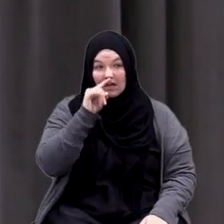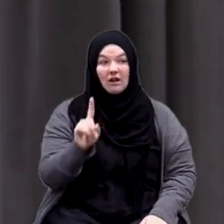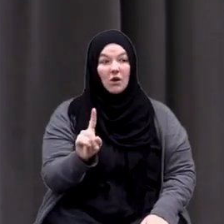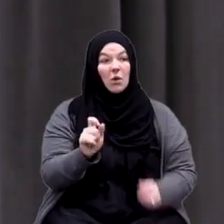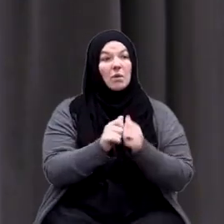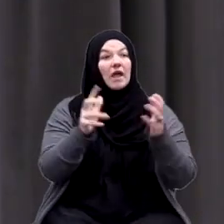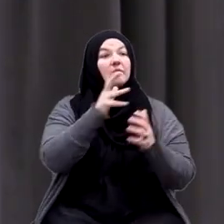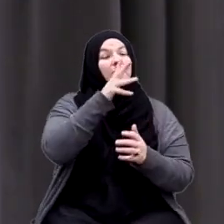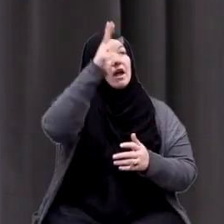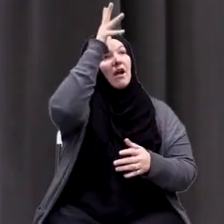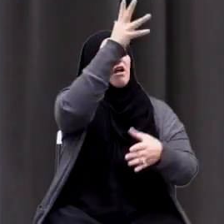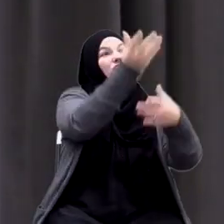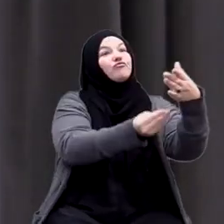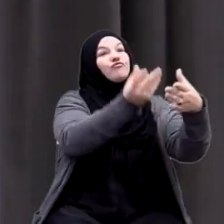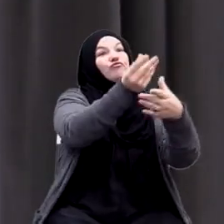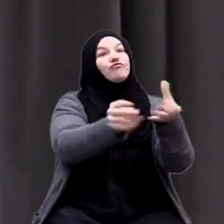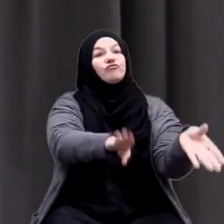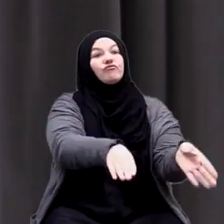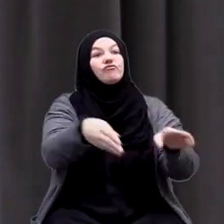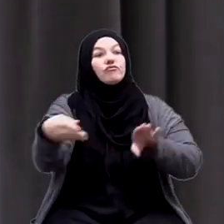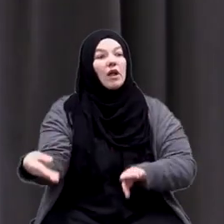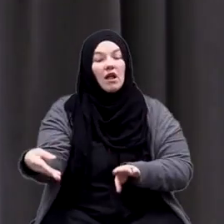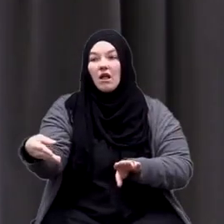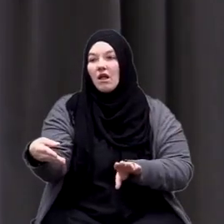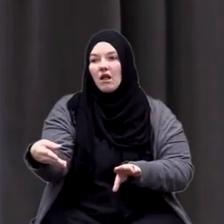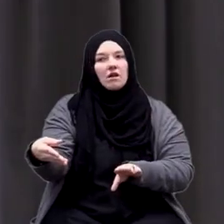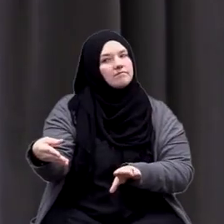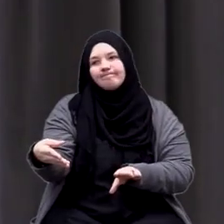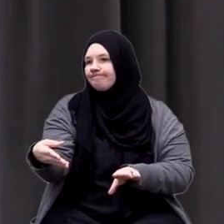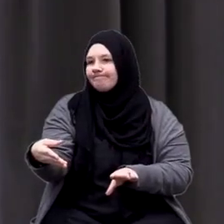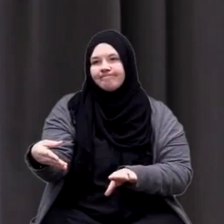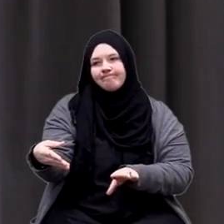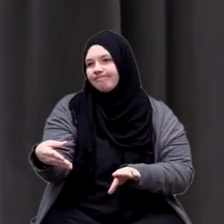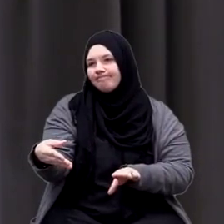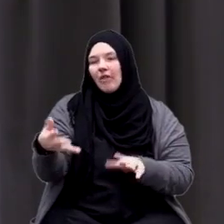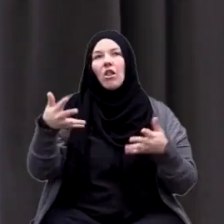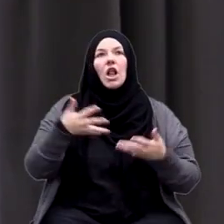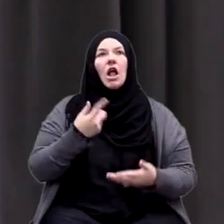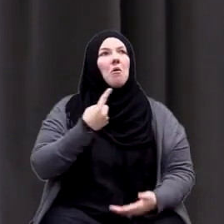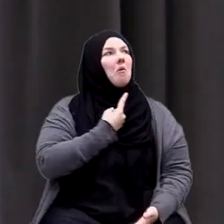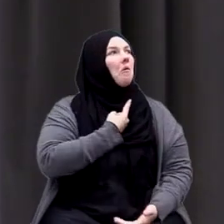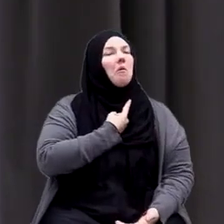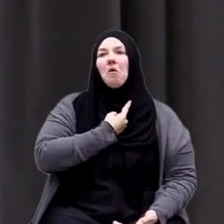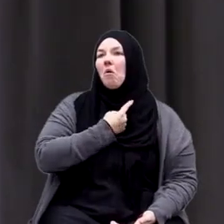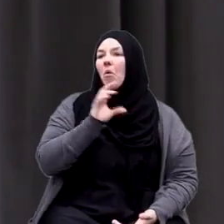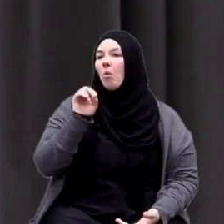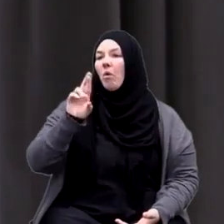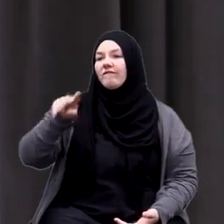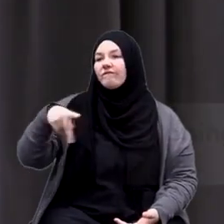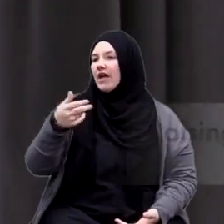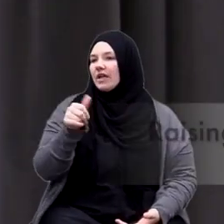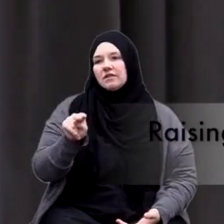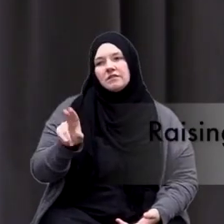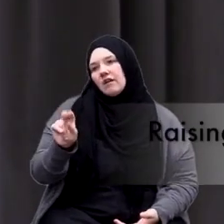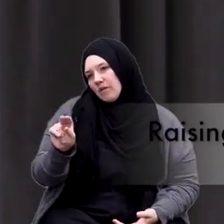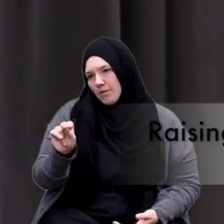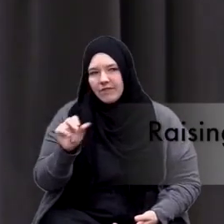have died and left him in need and helplessness.